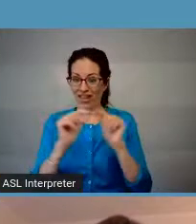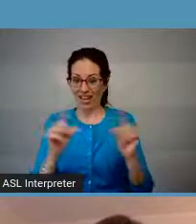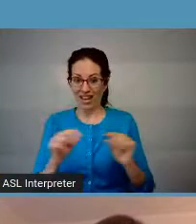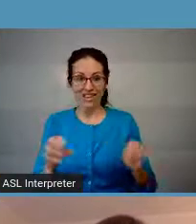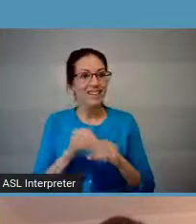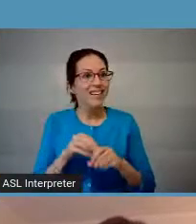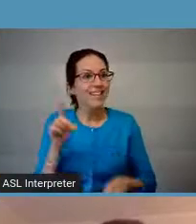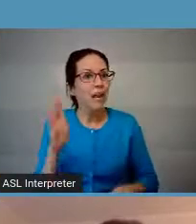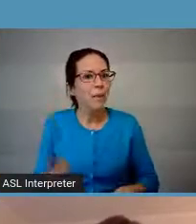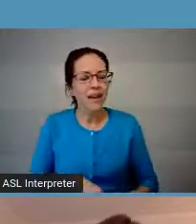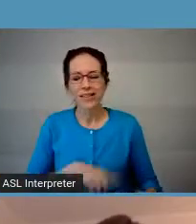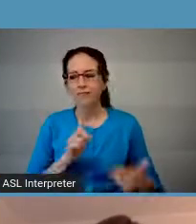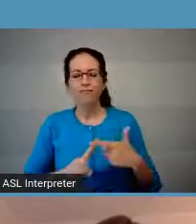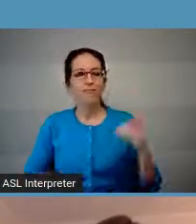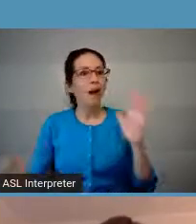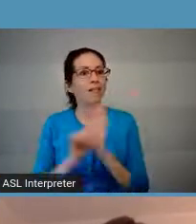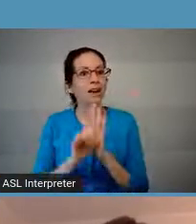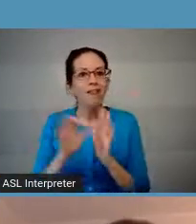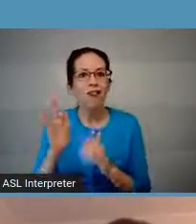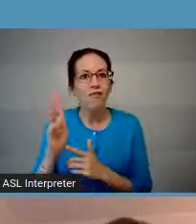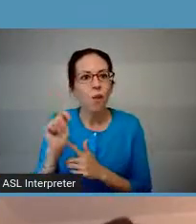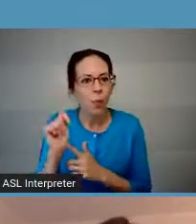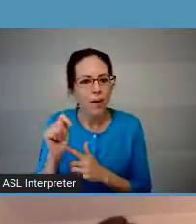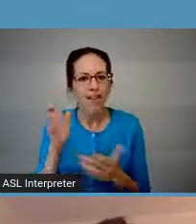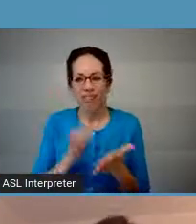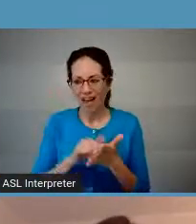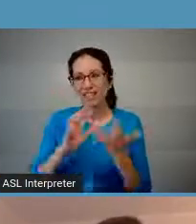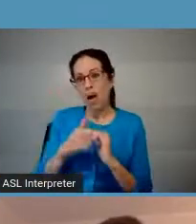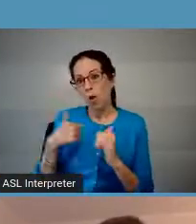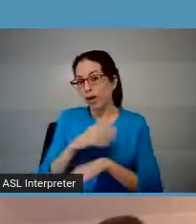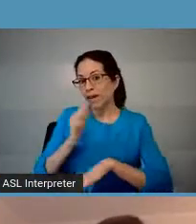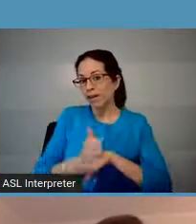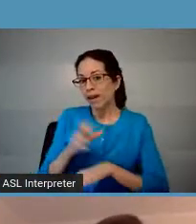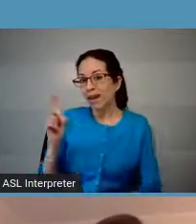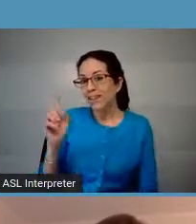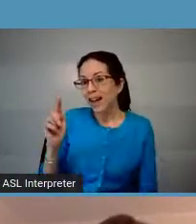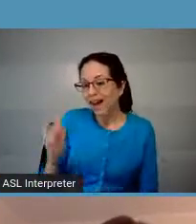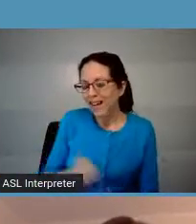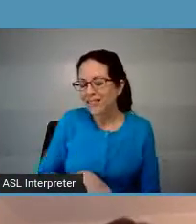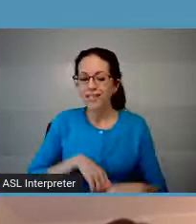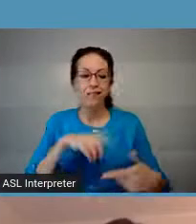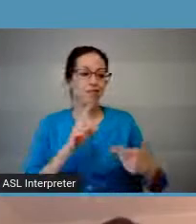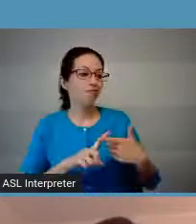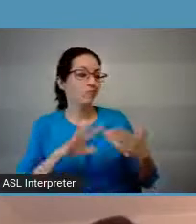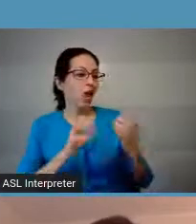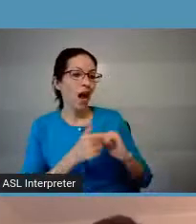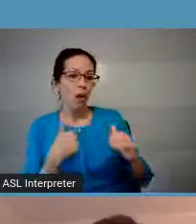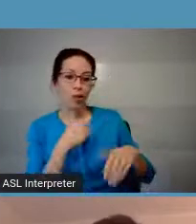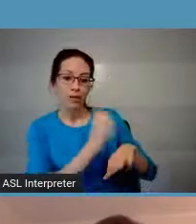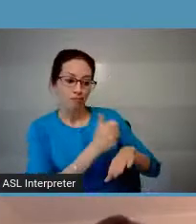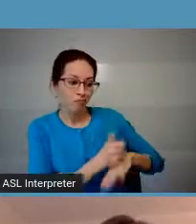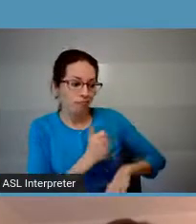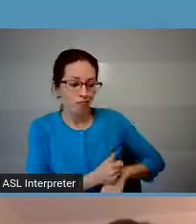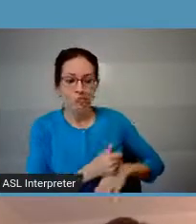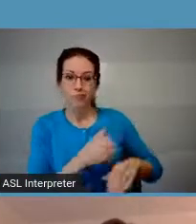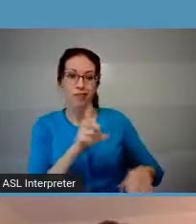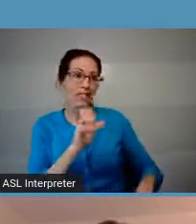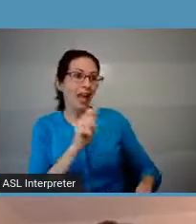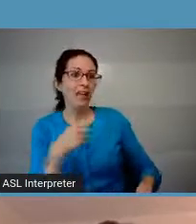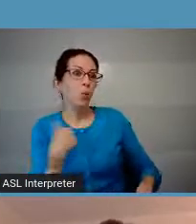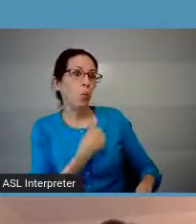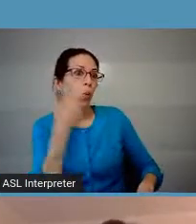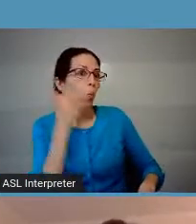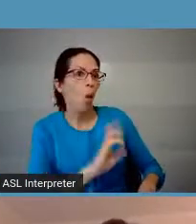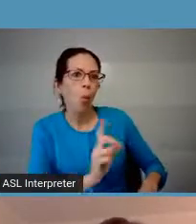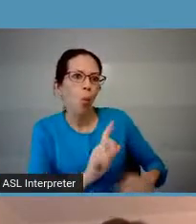the formats that you want them to be in. This is how we do dates. This is how we do dates we don't really know what they are. This is how we do credit